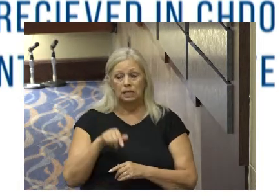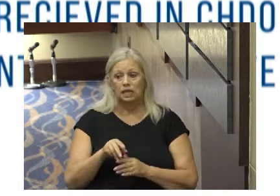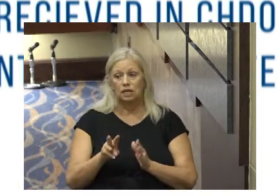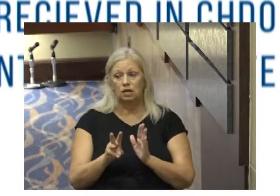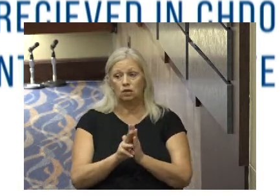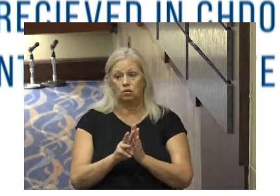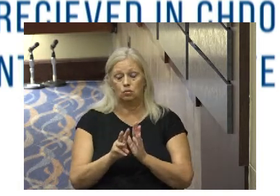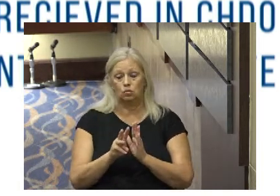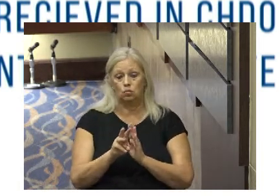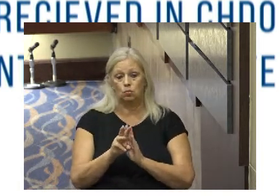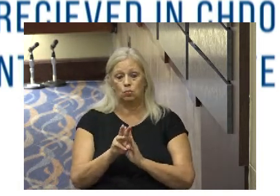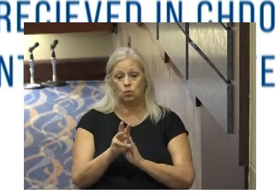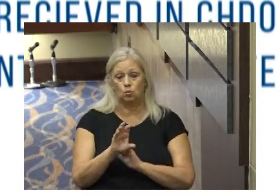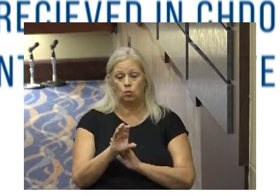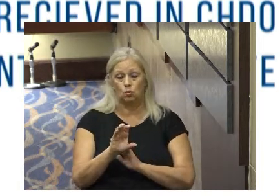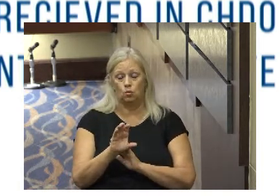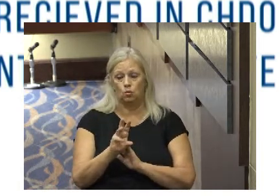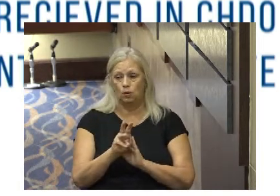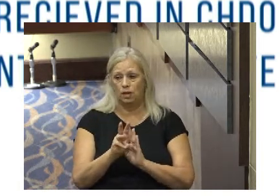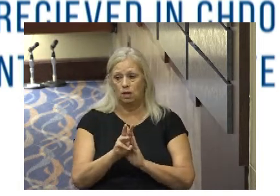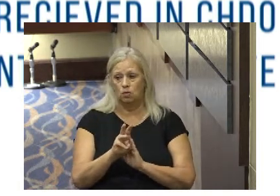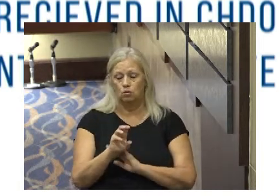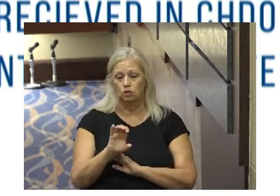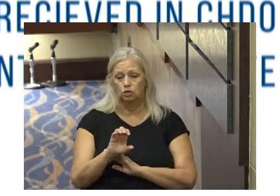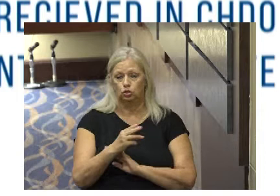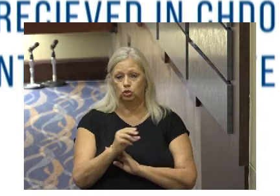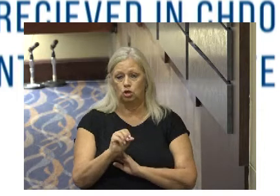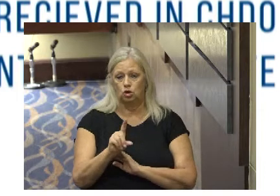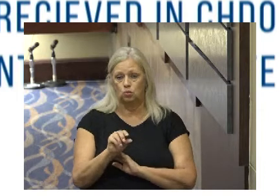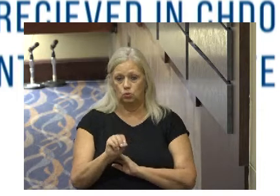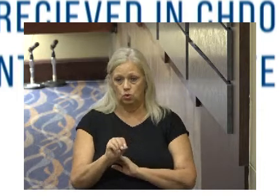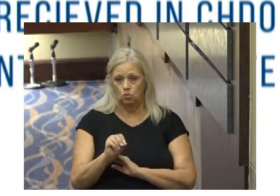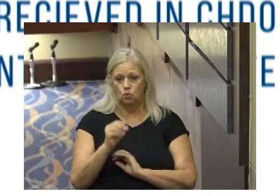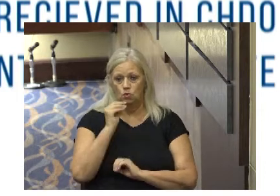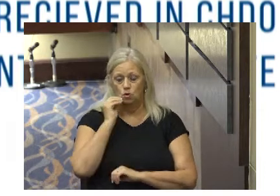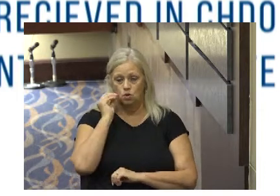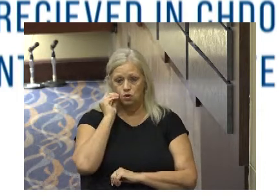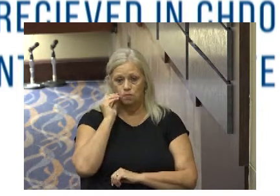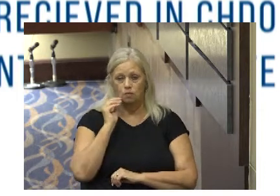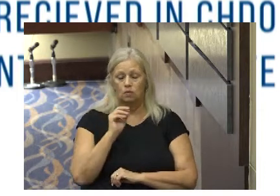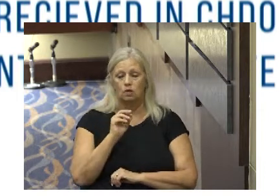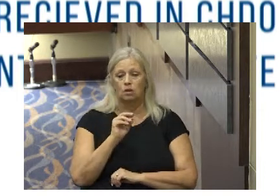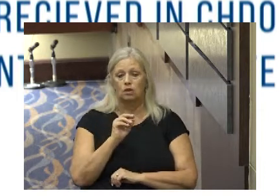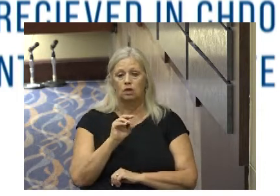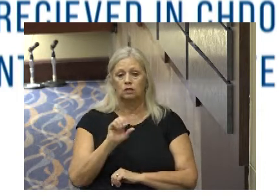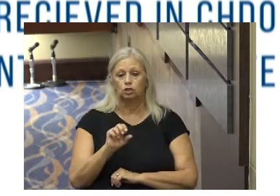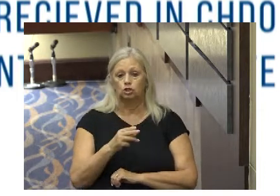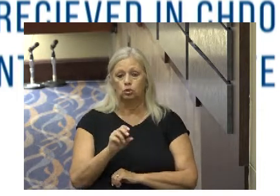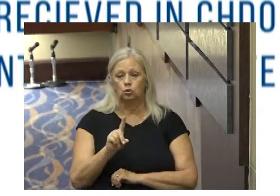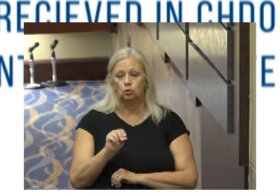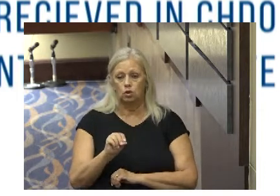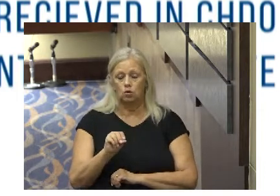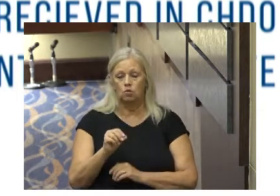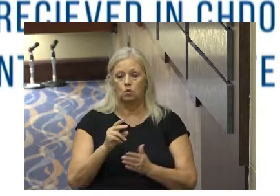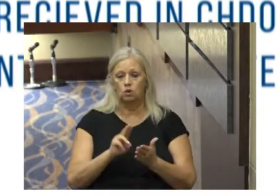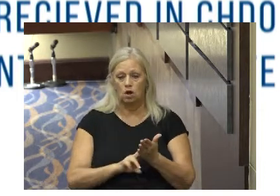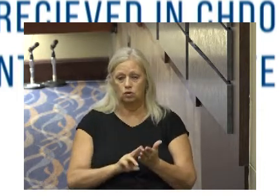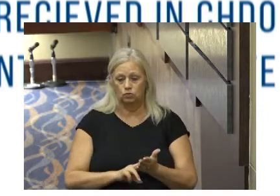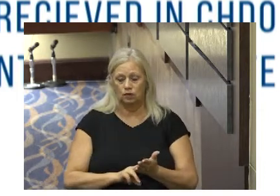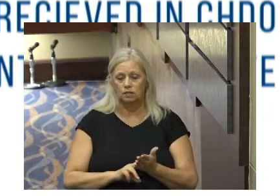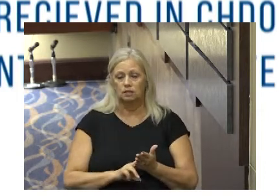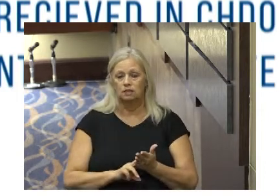the Chodo program. We've received $2.3 million in Chodo contracts to